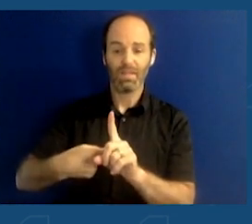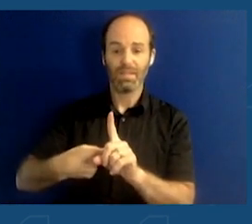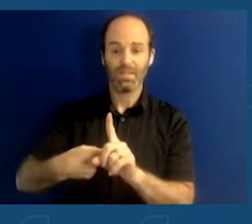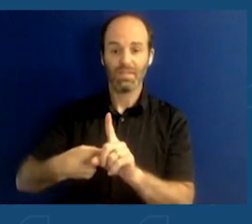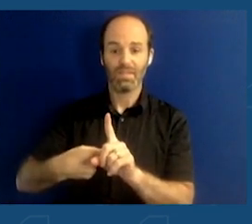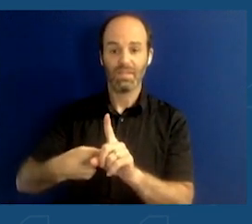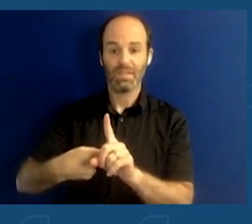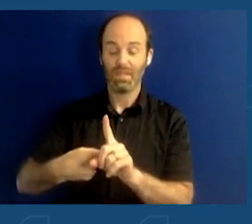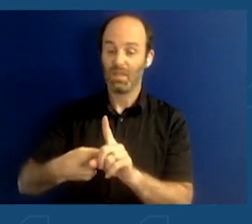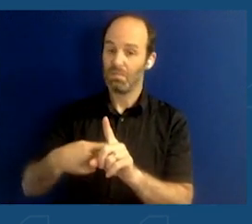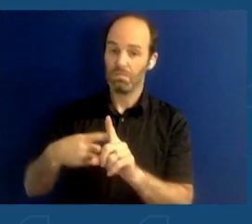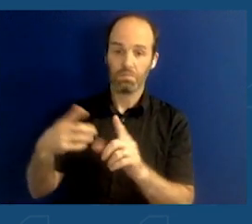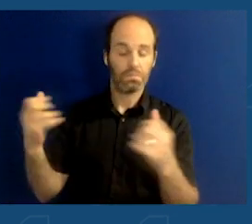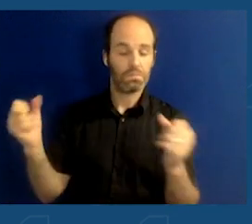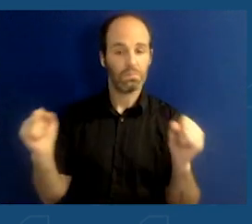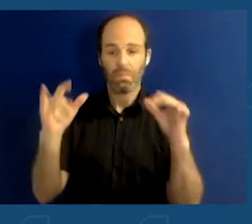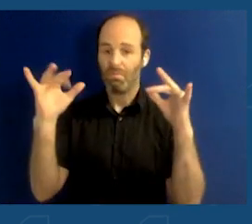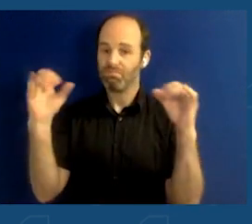miraculously,